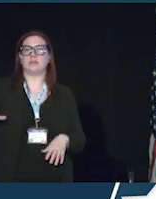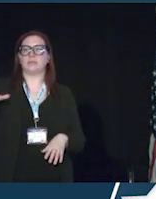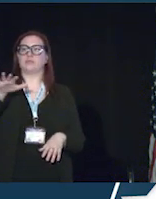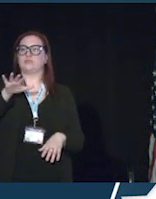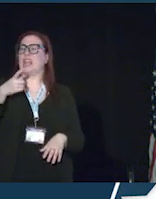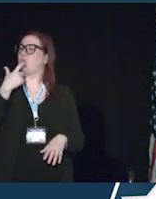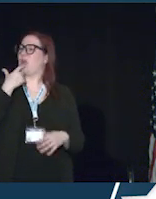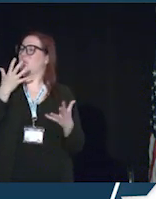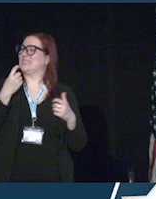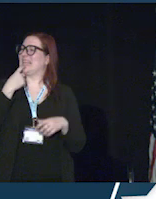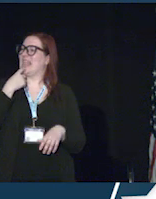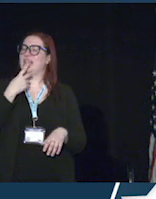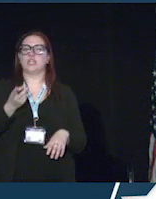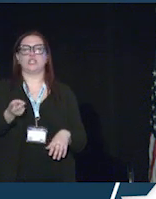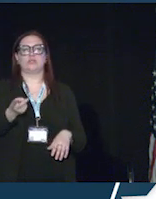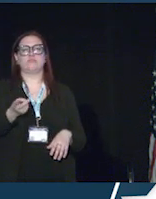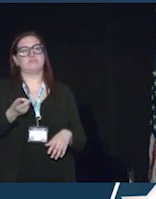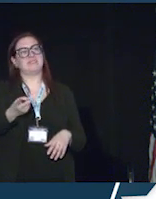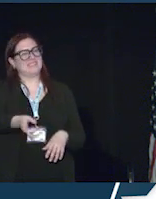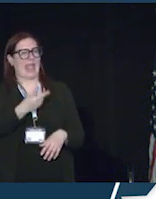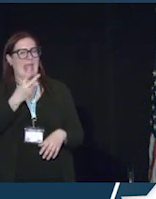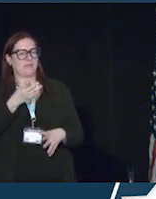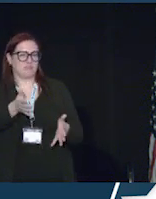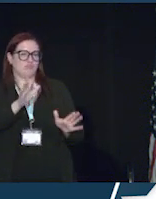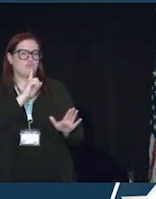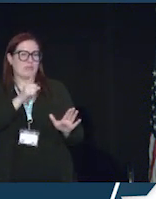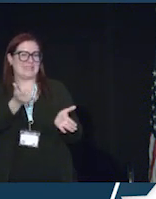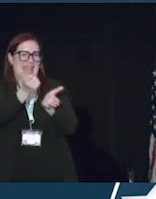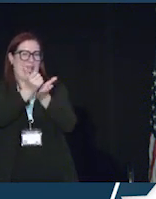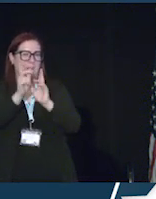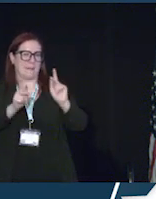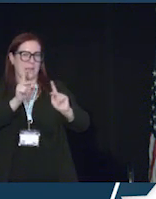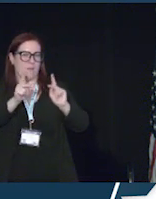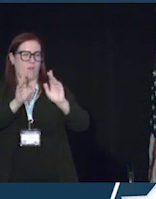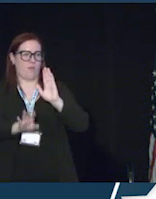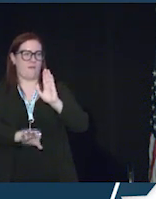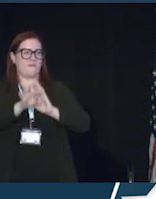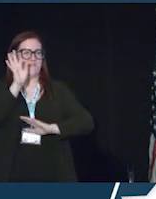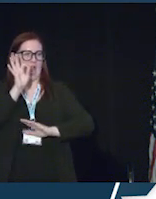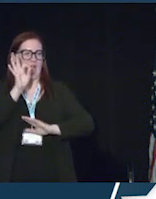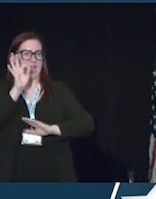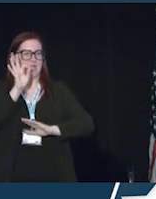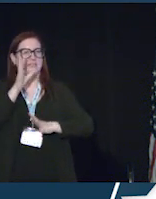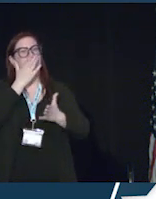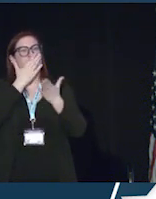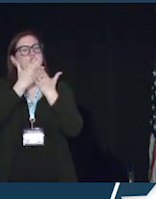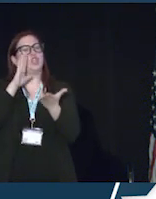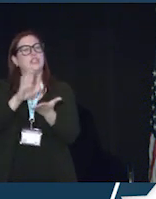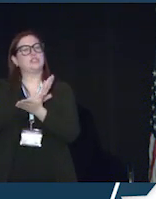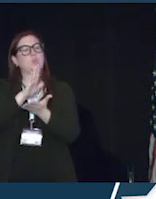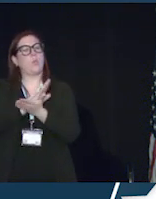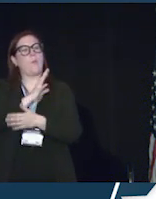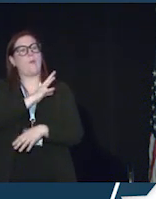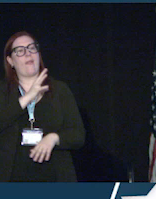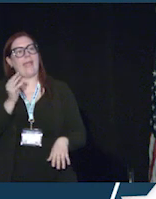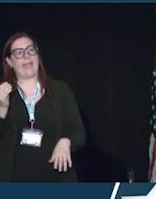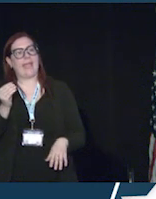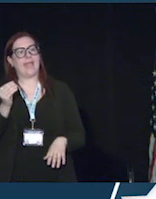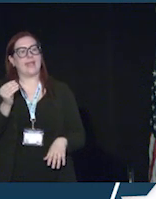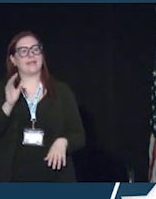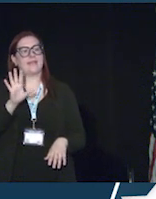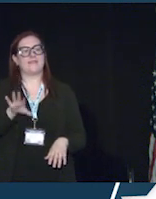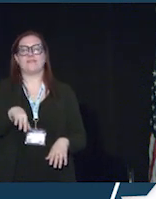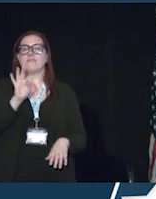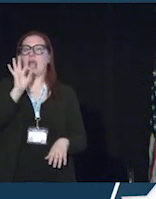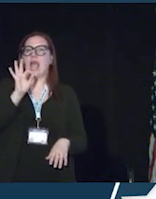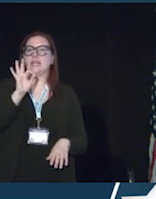to say, to help those people to find a really good school and just find